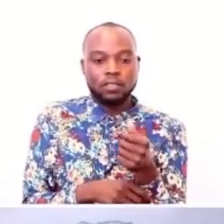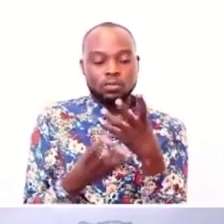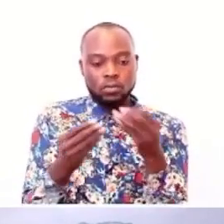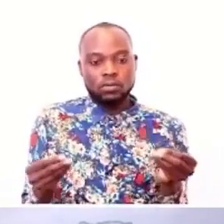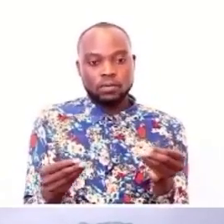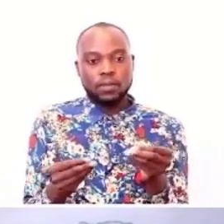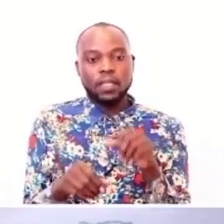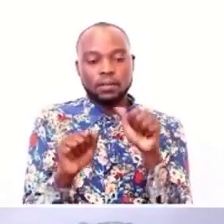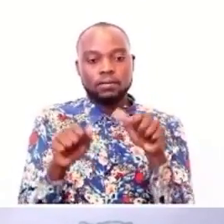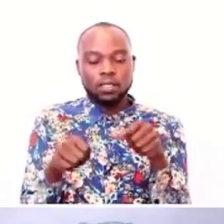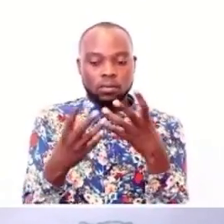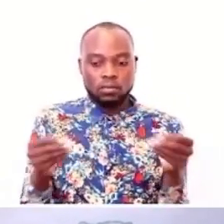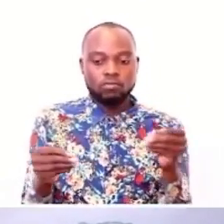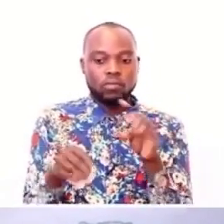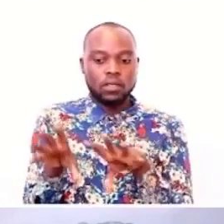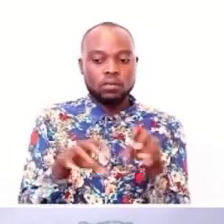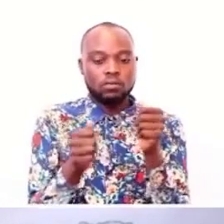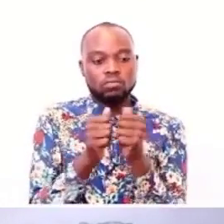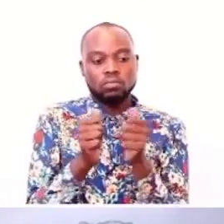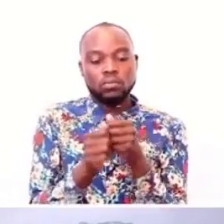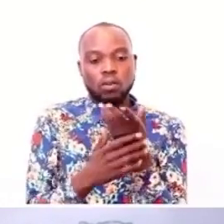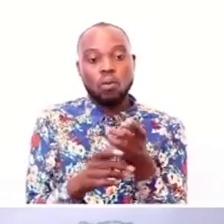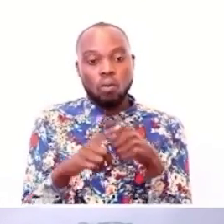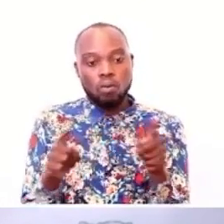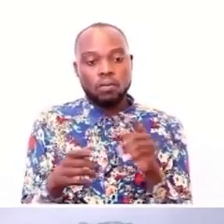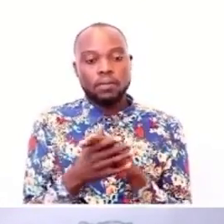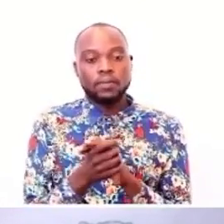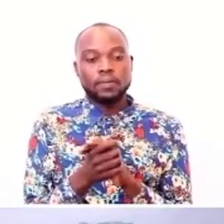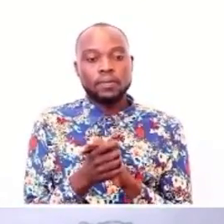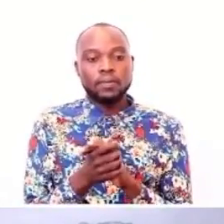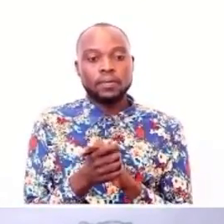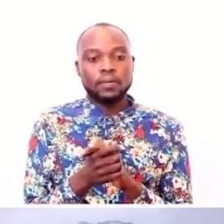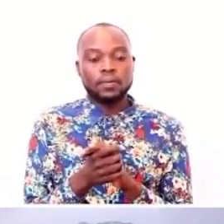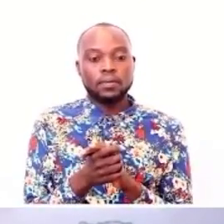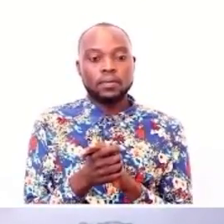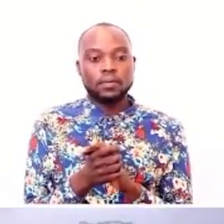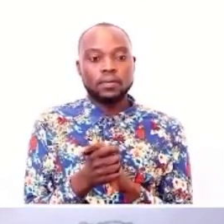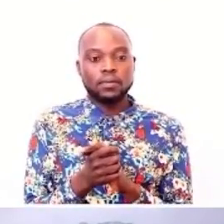can solve many things. But again, it's then it's subject to the